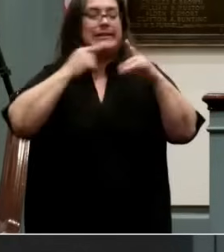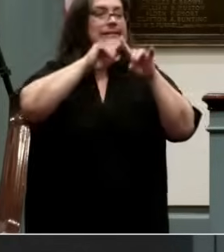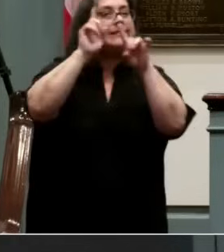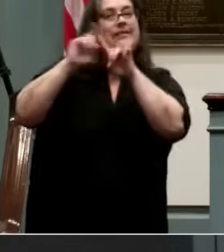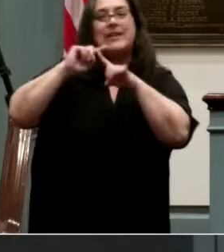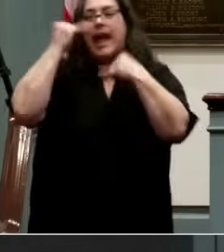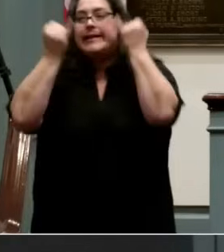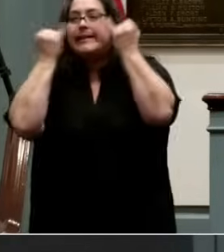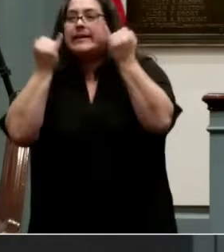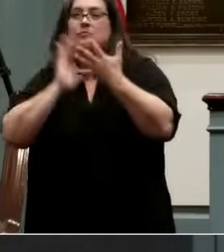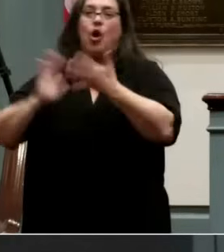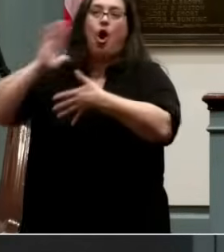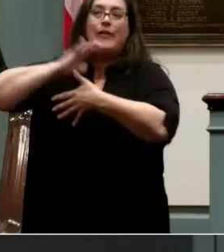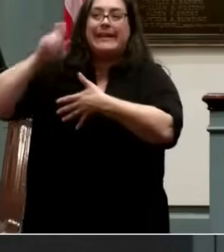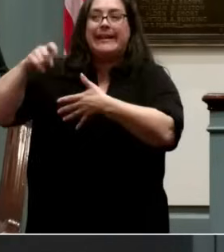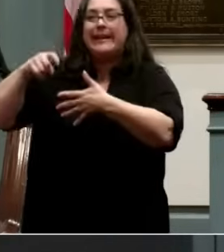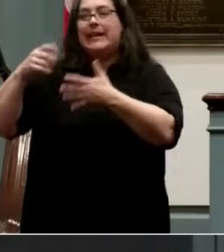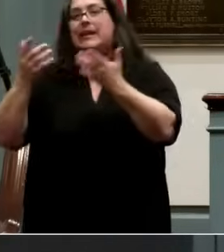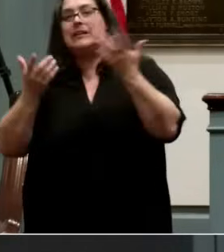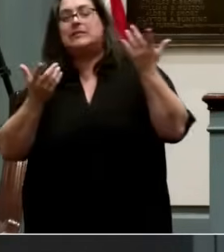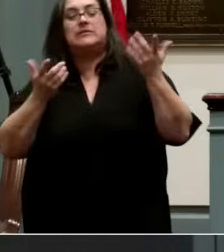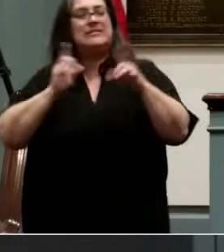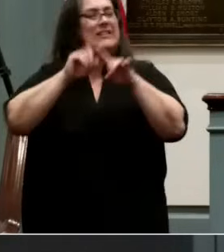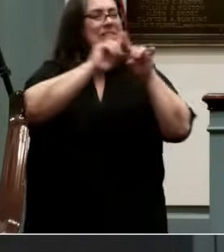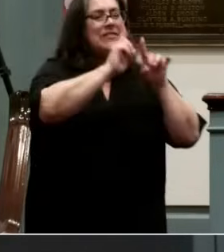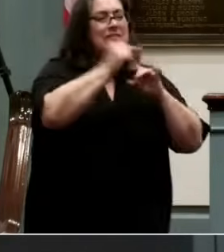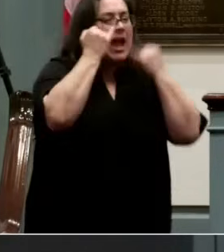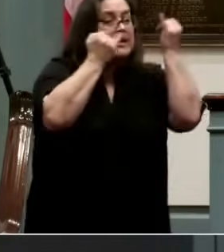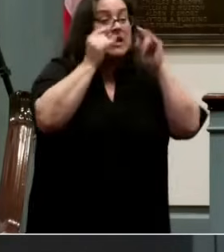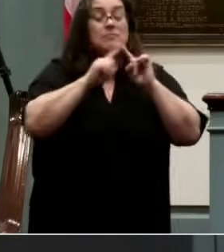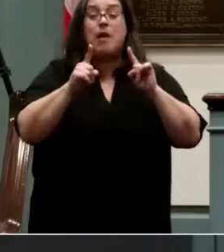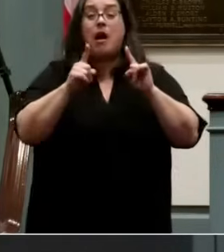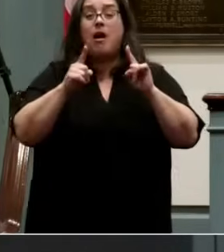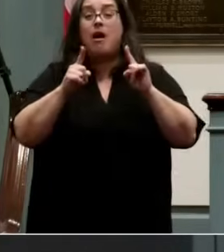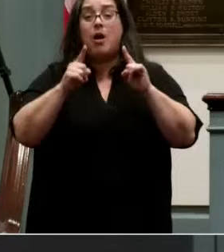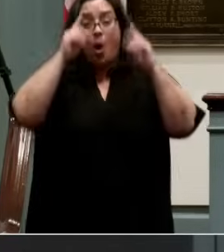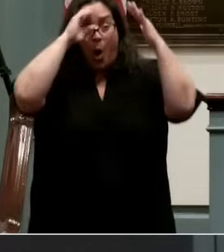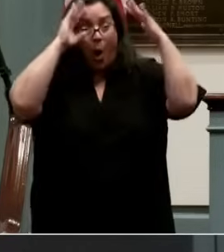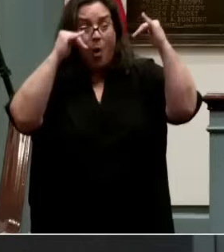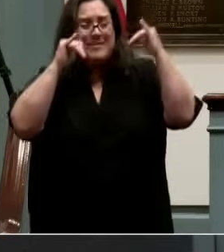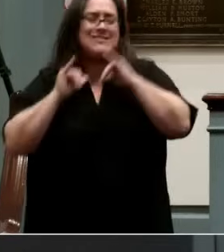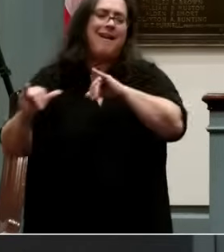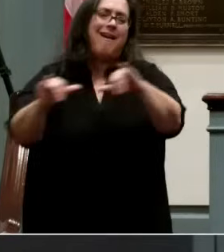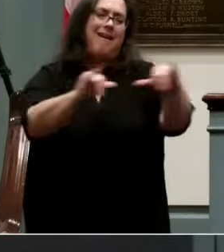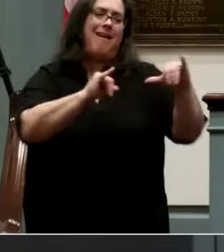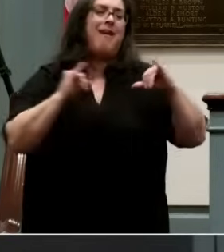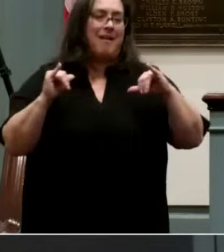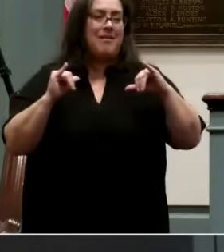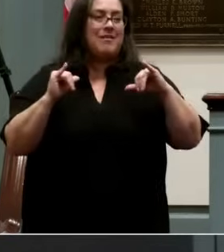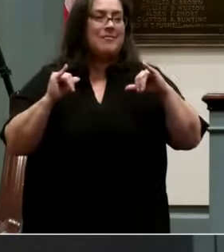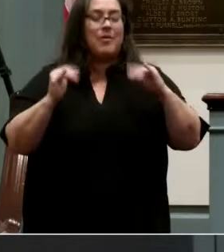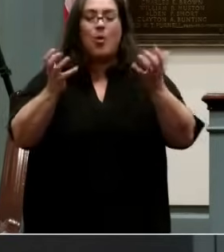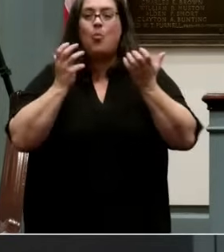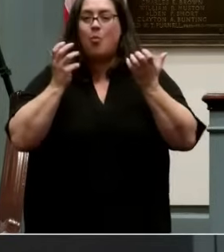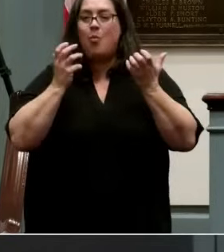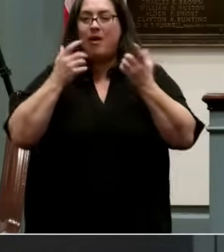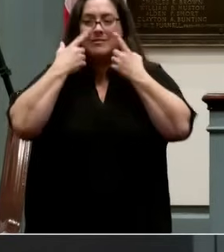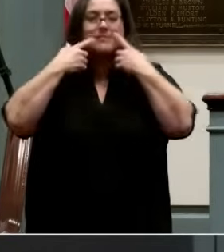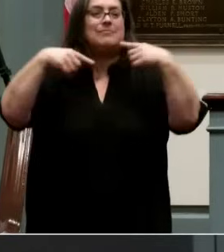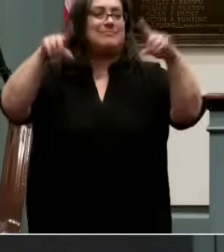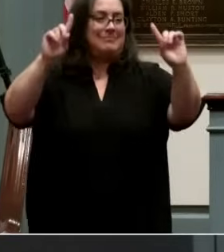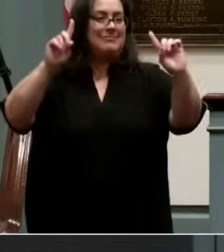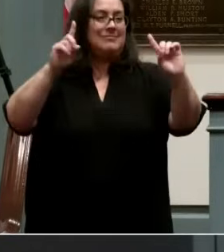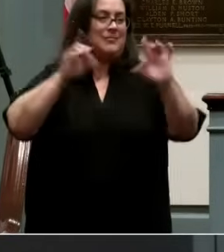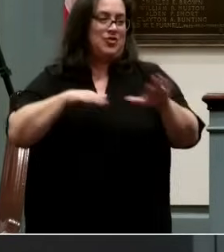what the priorities ought to be. But everyone had the same hopes for our children to improve outcomes and help them